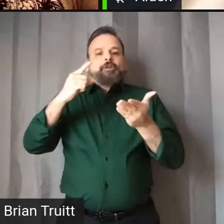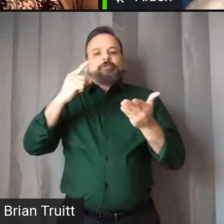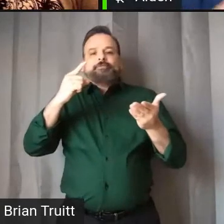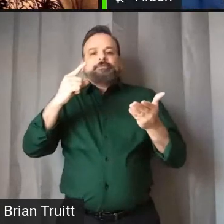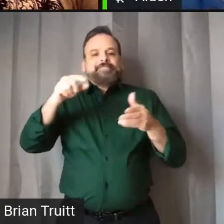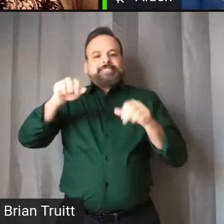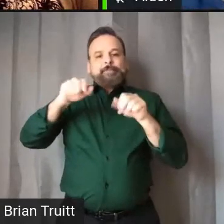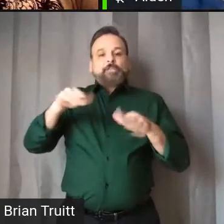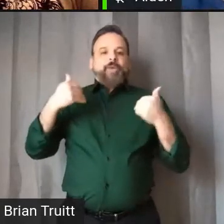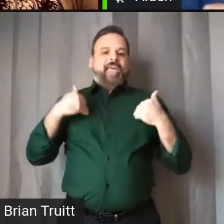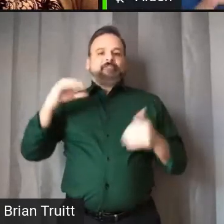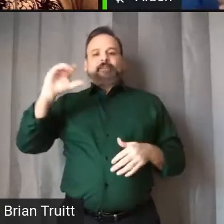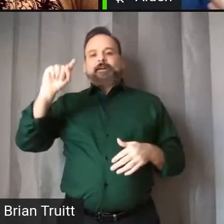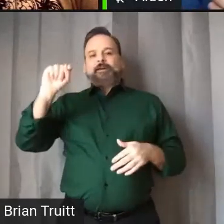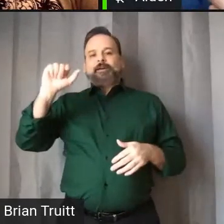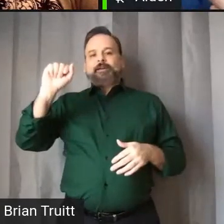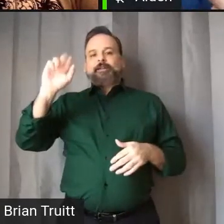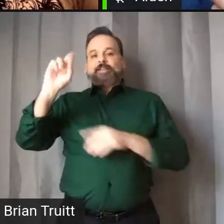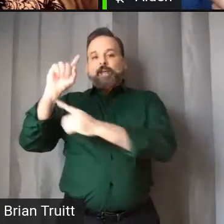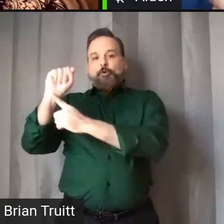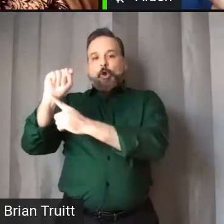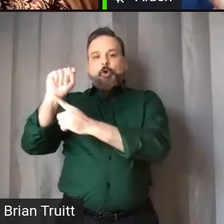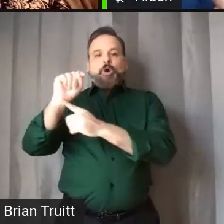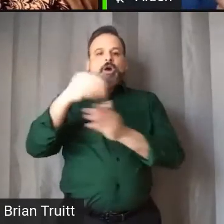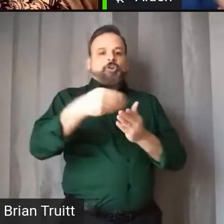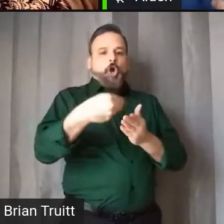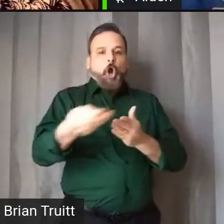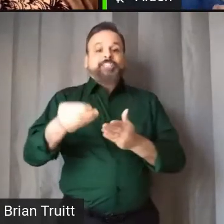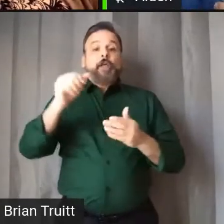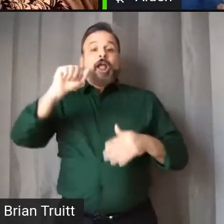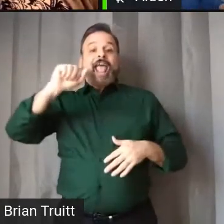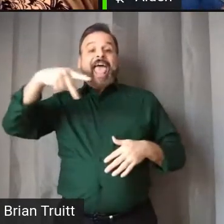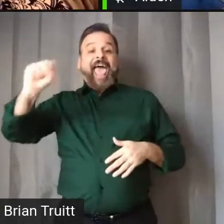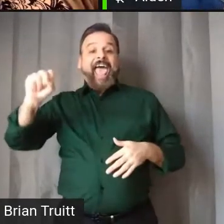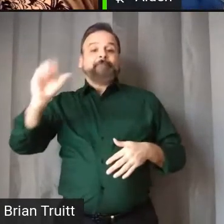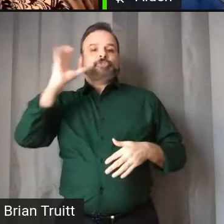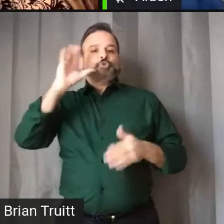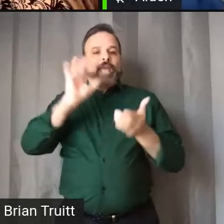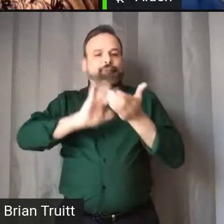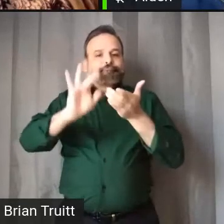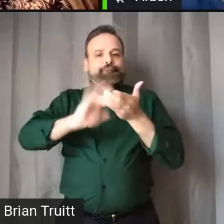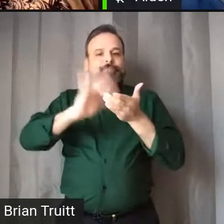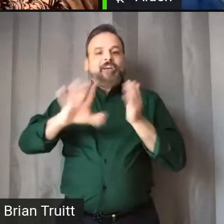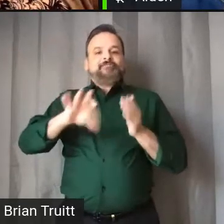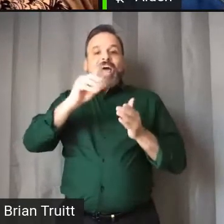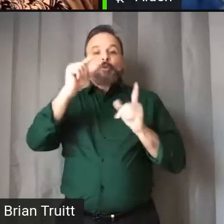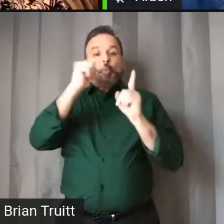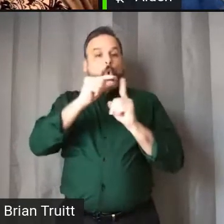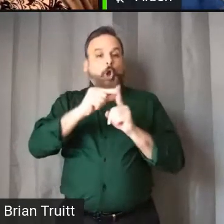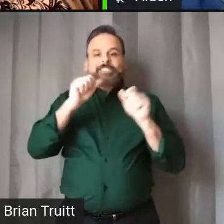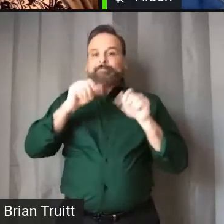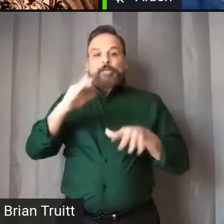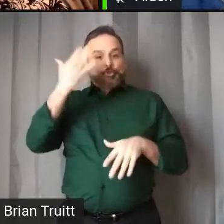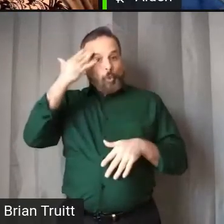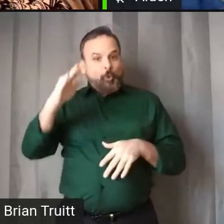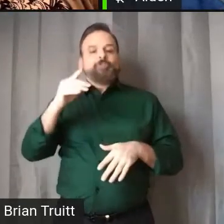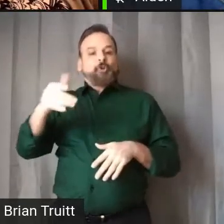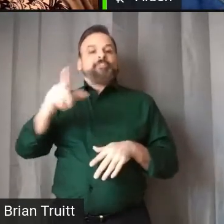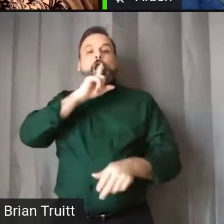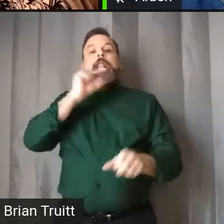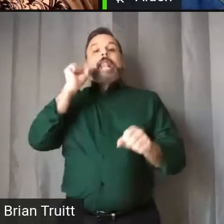cards, there are apps where you can go and look up the words to a spell you don't know. So there are these very like literal ways that they have of